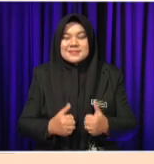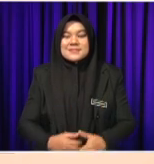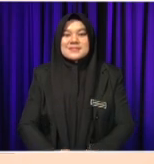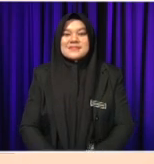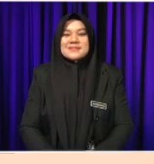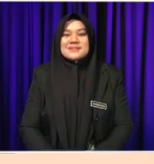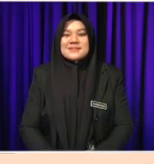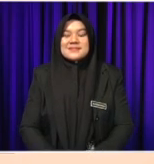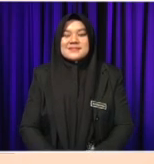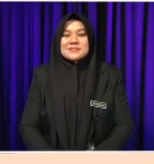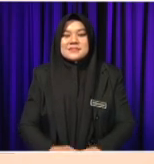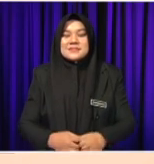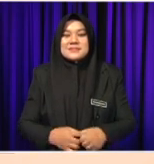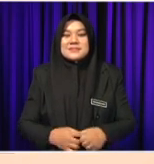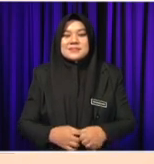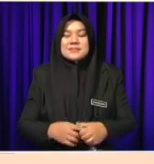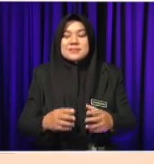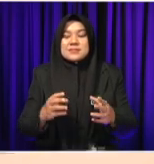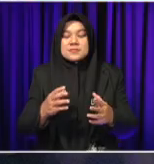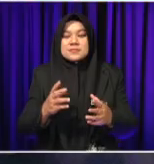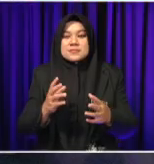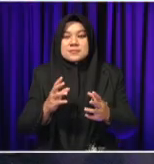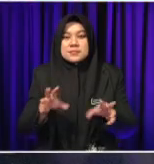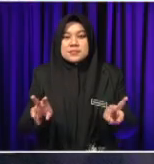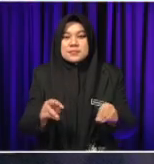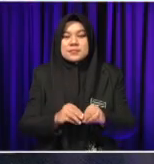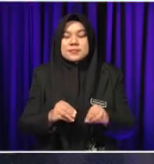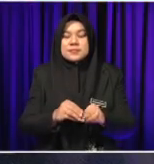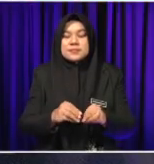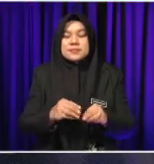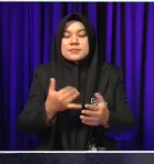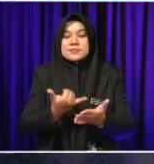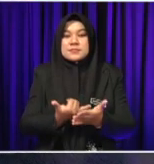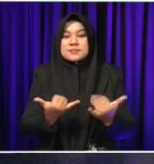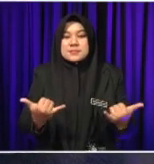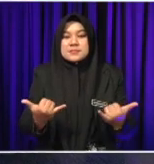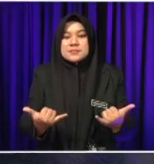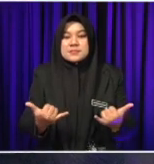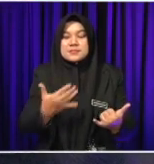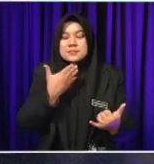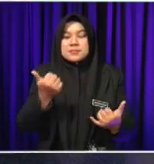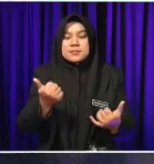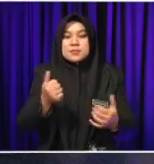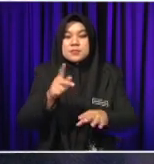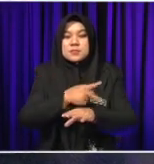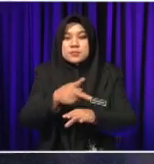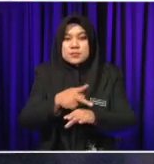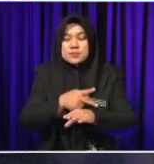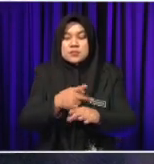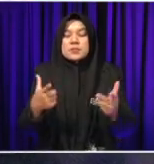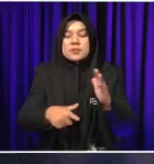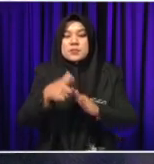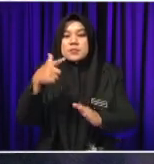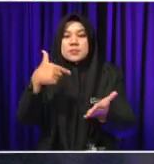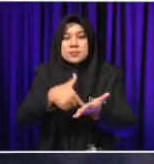Good job. All right, madam. That was a great warm-up and exercise for the types of literature involved. That was specifically poems. But we have more after this